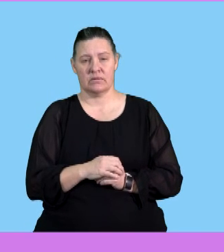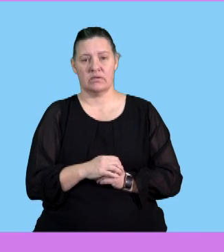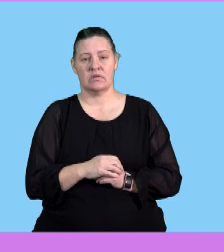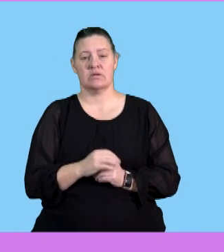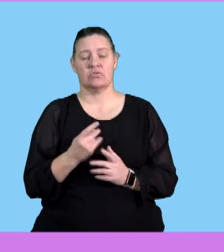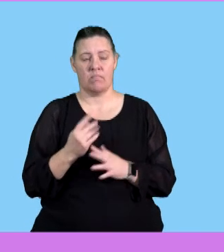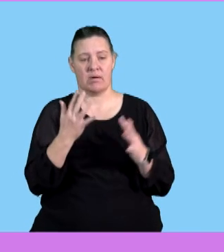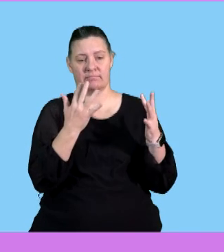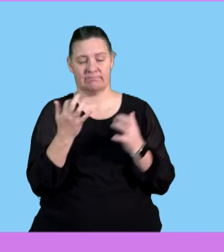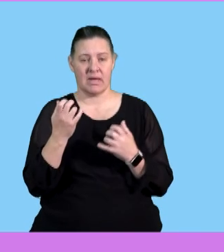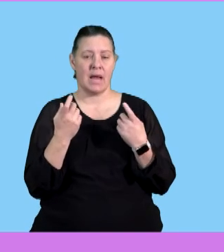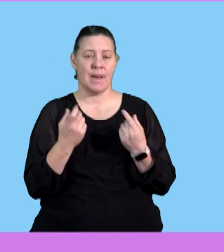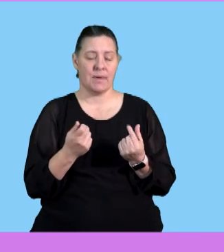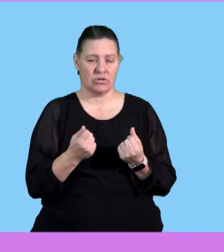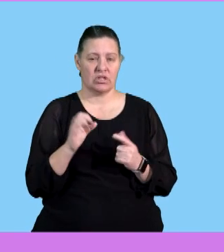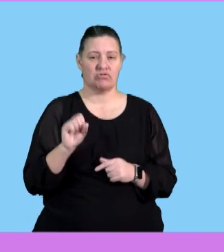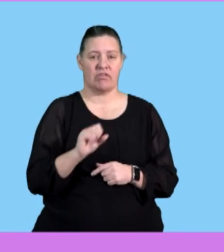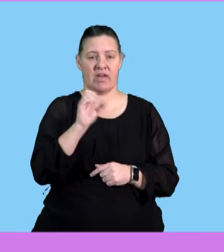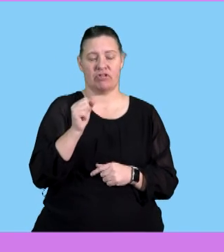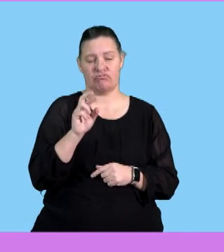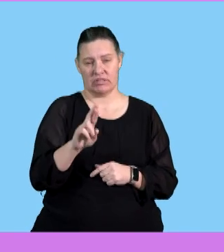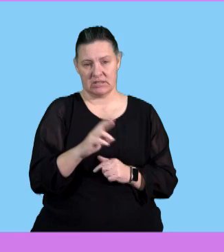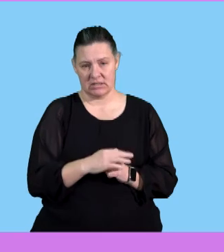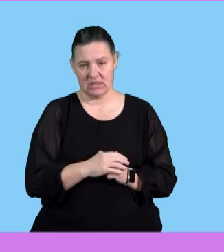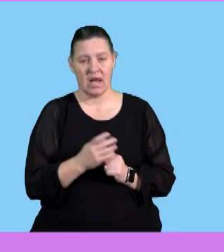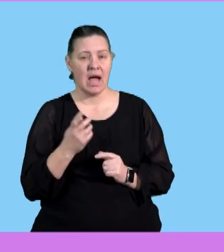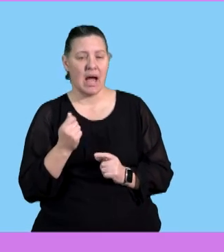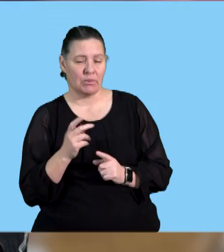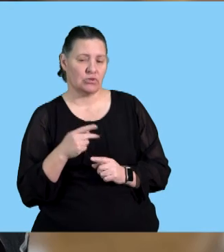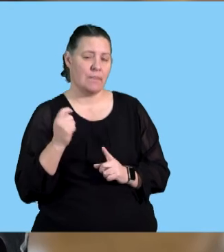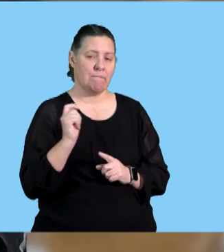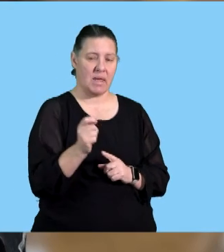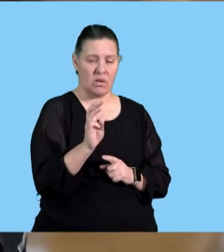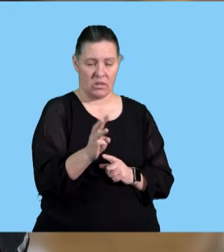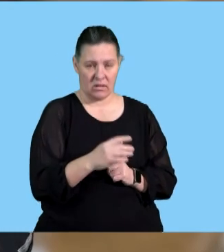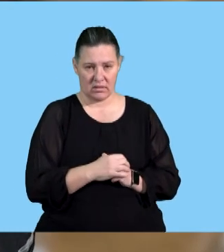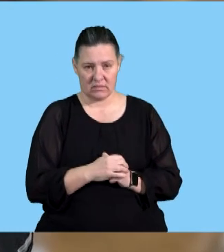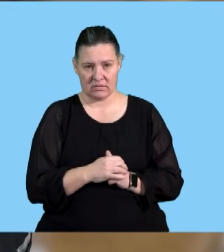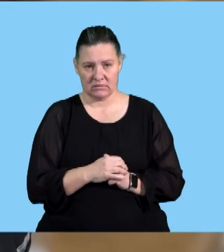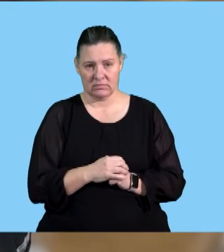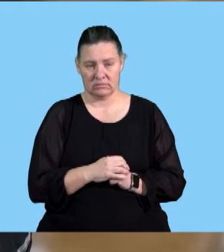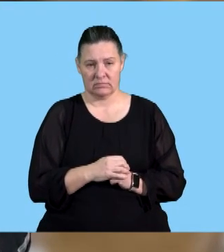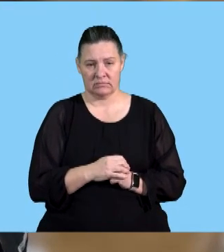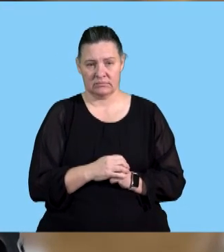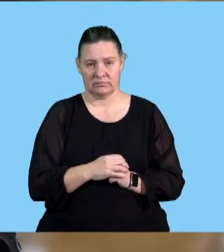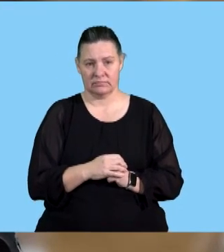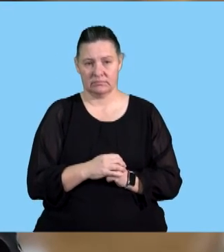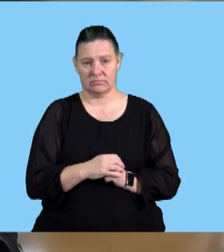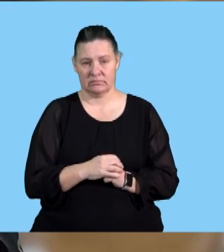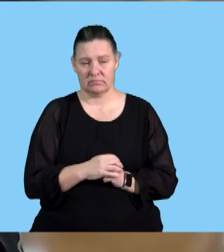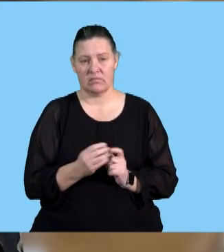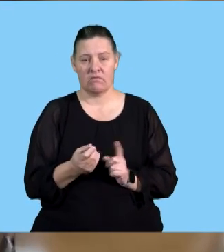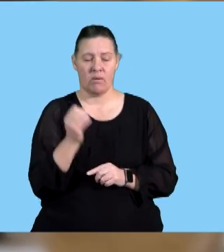So now I am to calculate the amount in South African rands as to how much am I going to pay. So now we